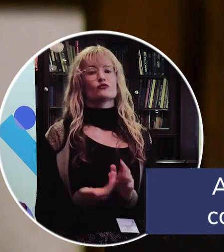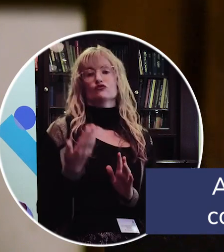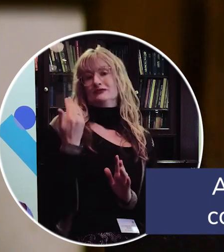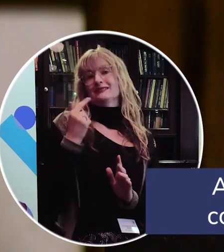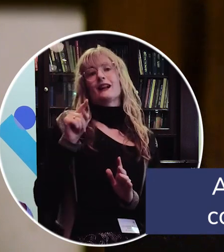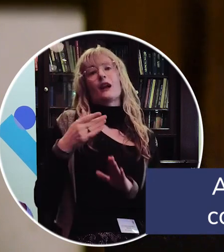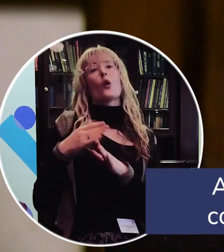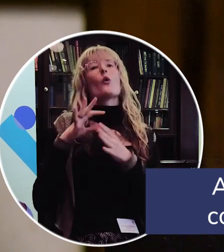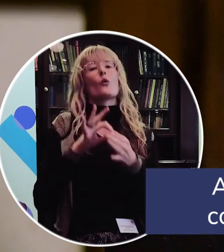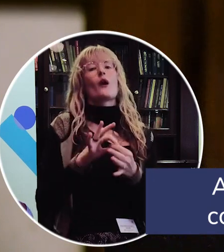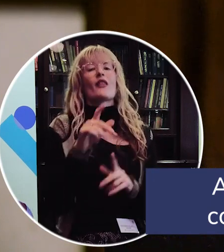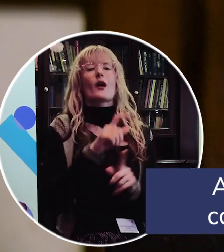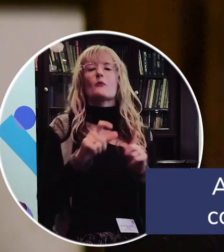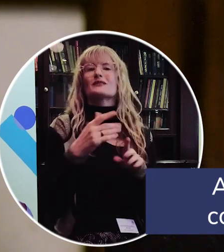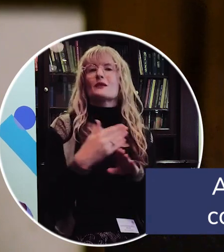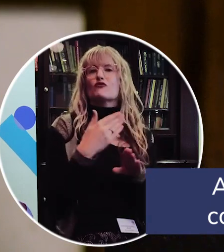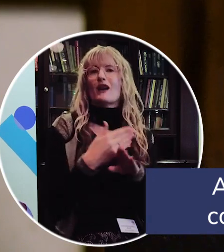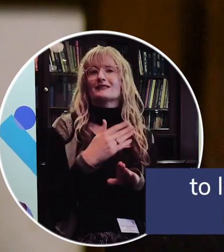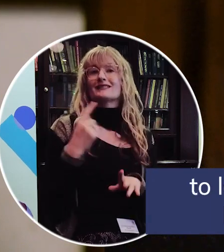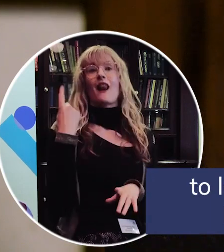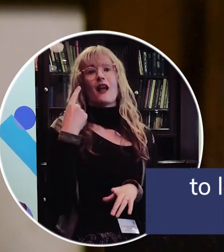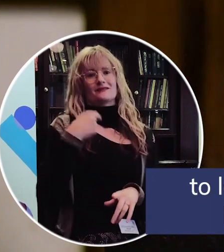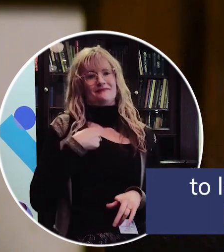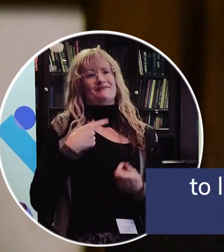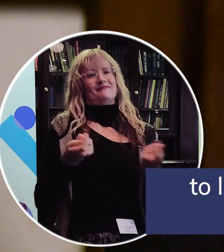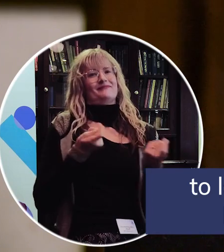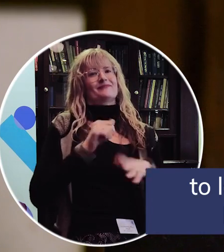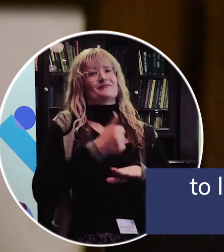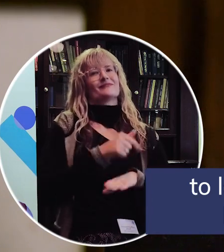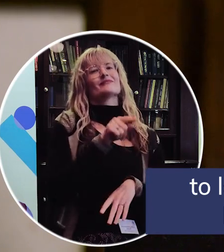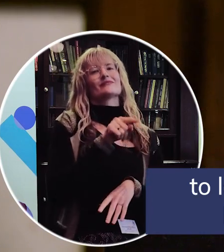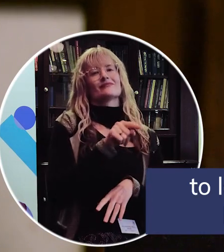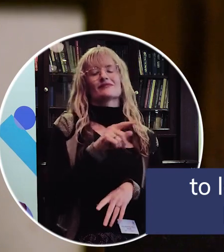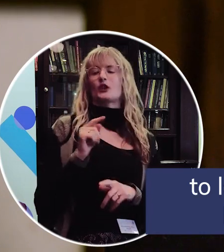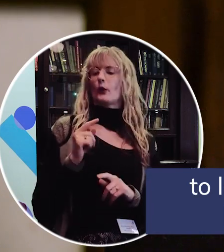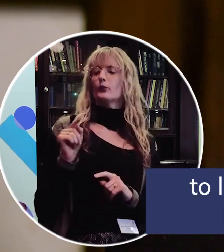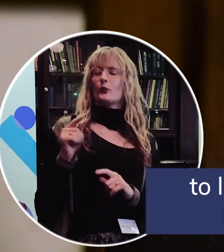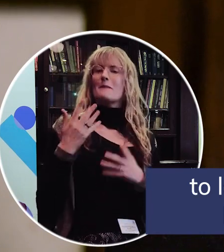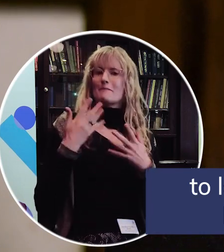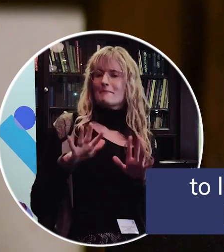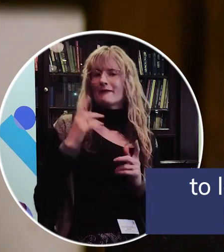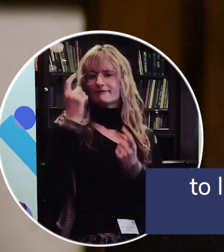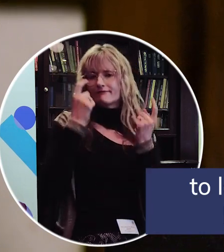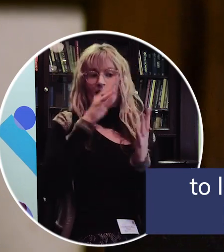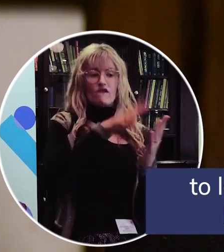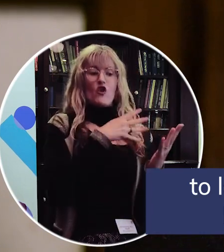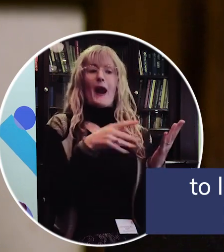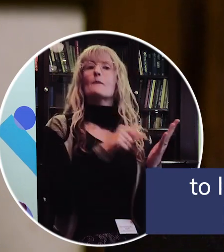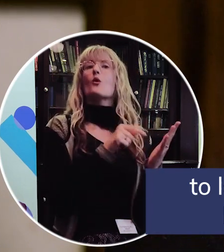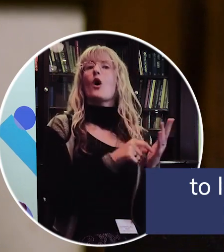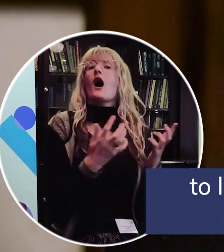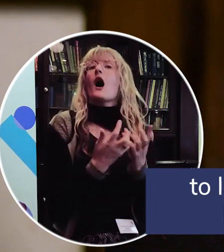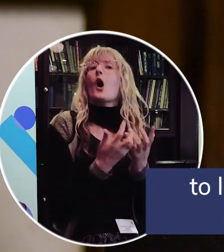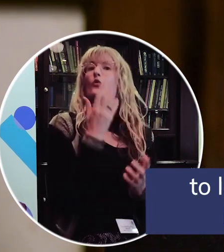the community of practice in London that I facilitate to look at how we can use that framework in